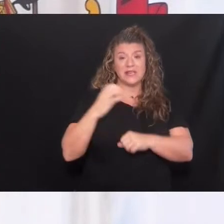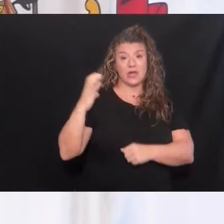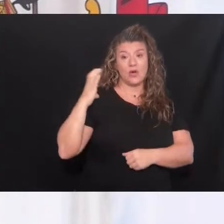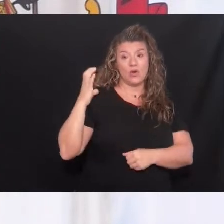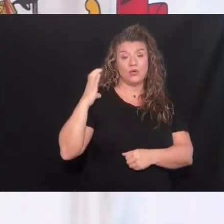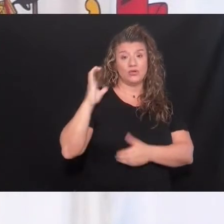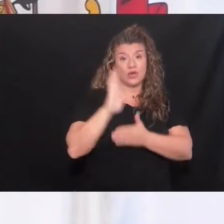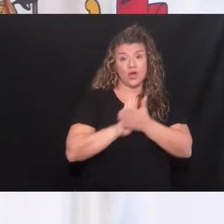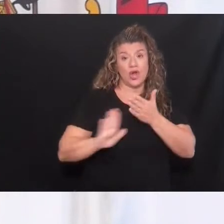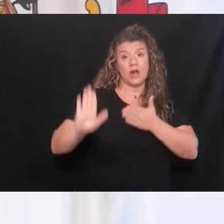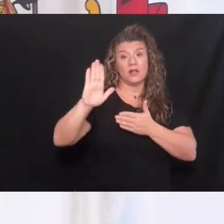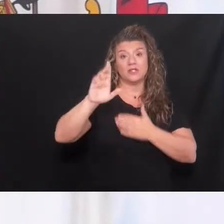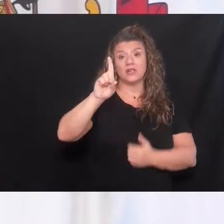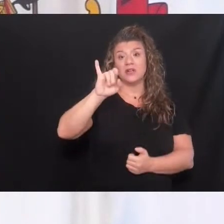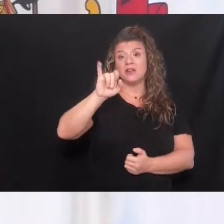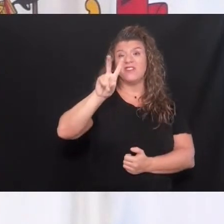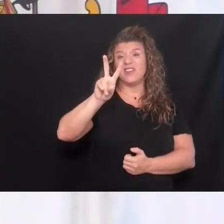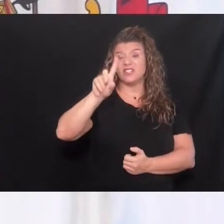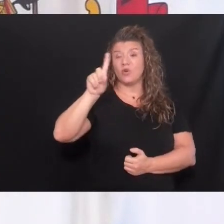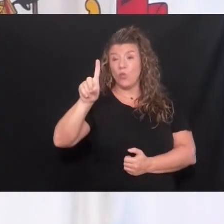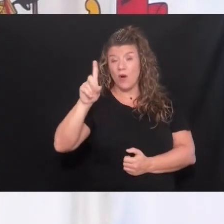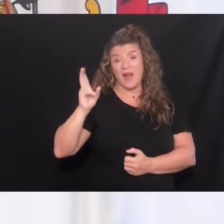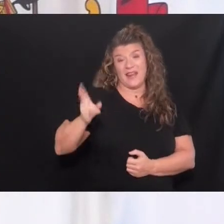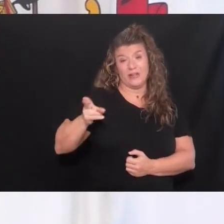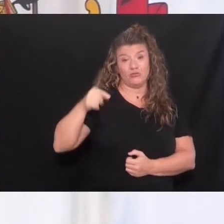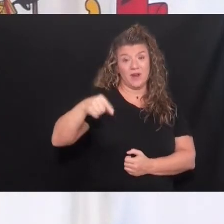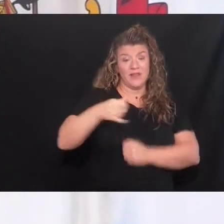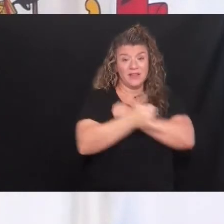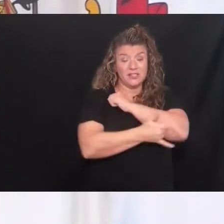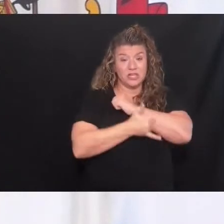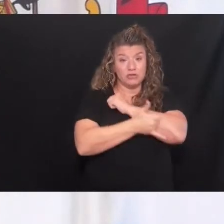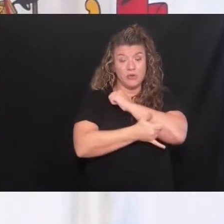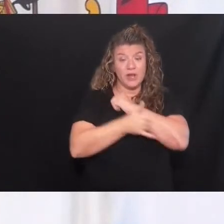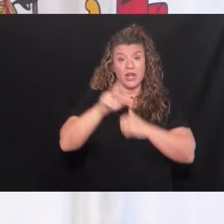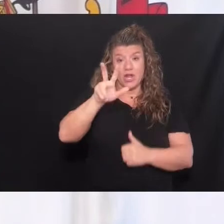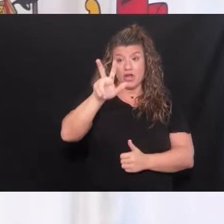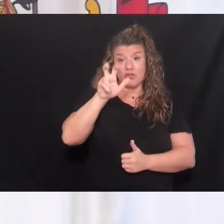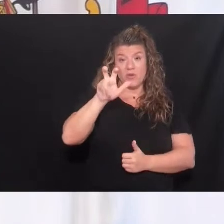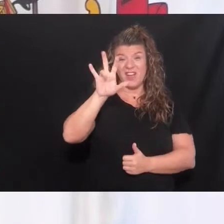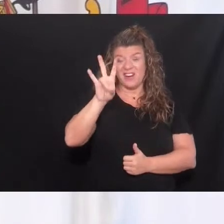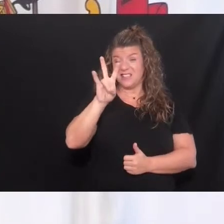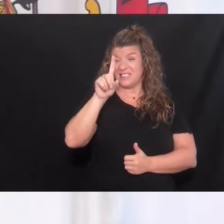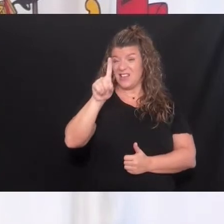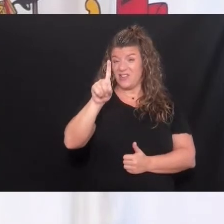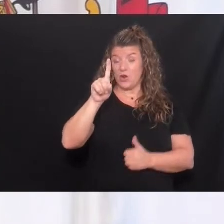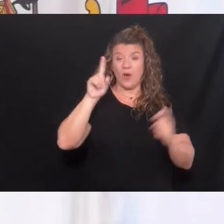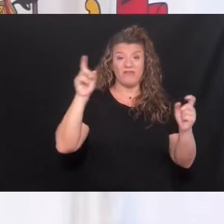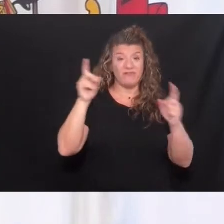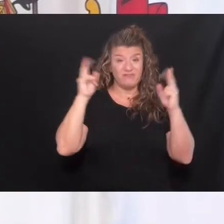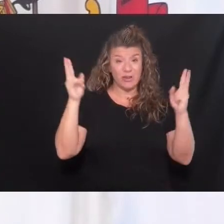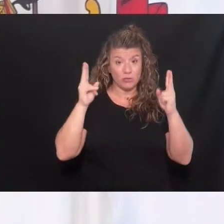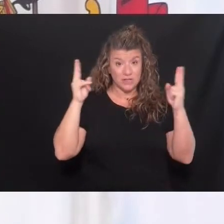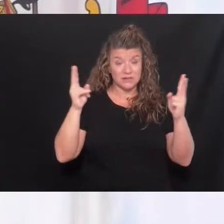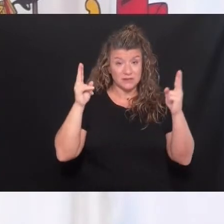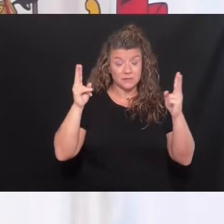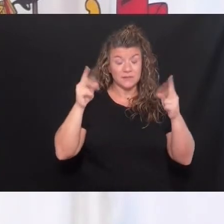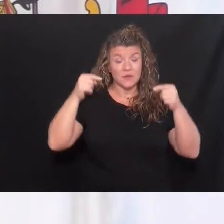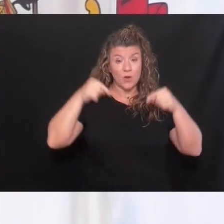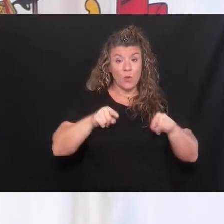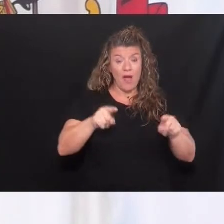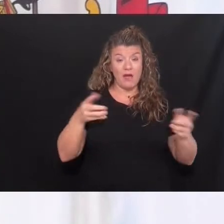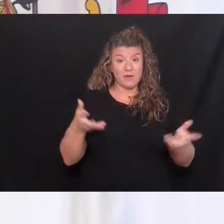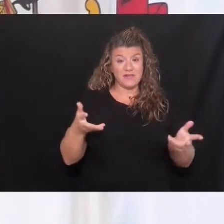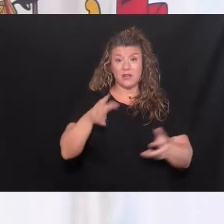college and Division I history in this country. His 371 victories. While he was at